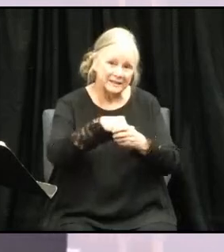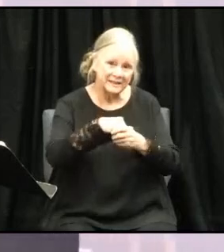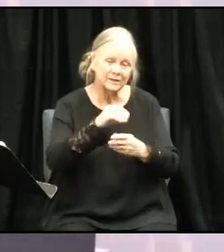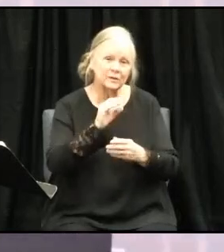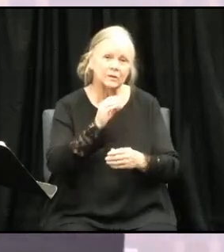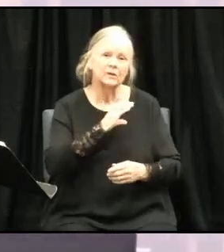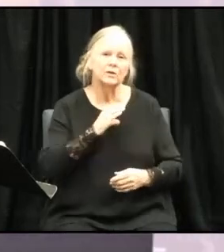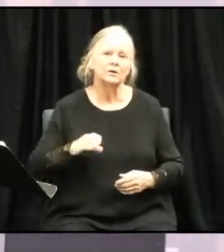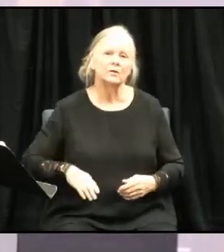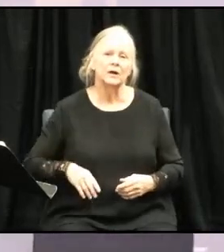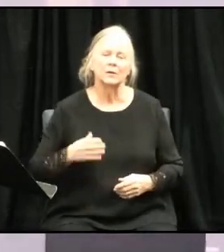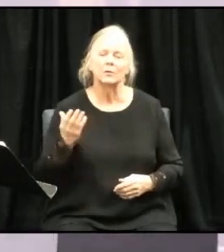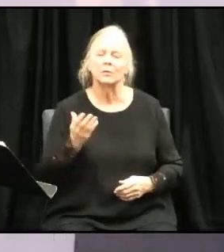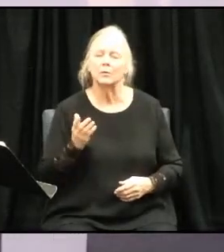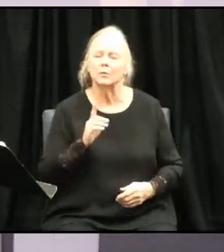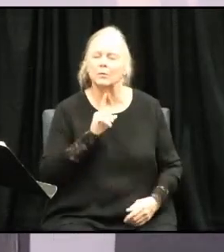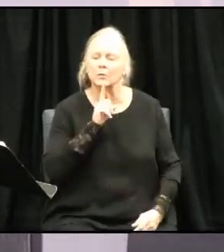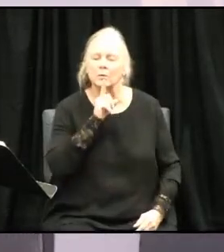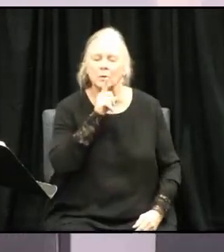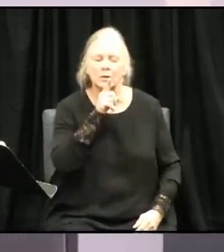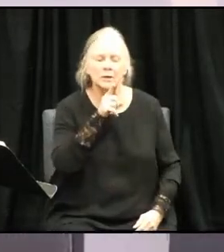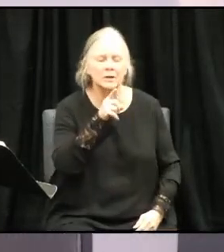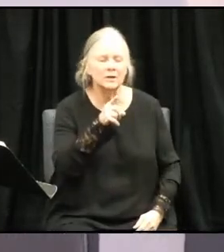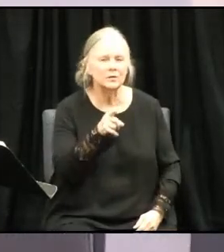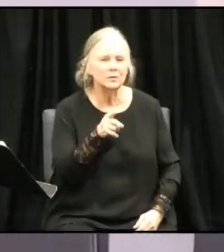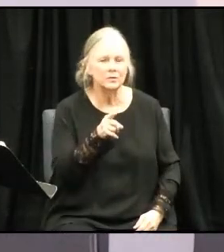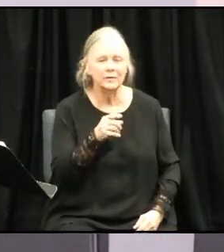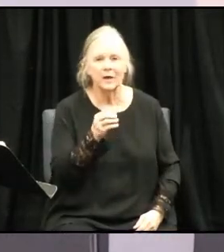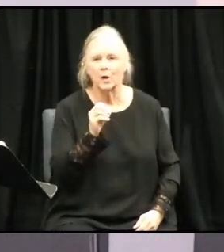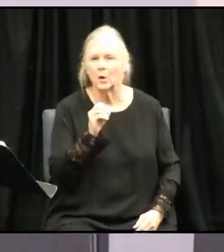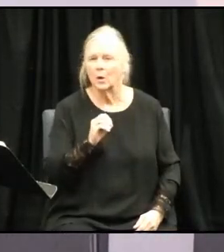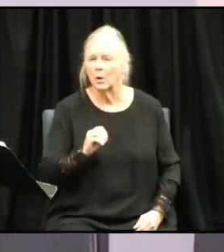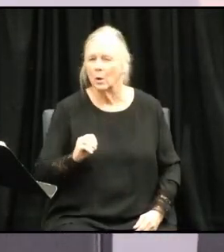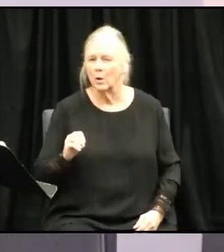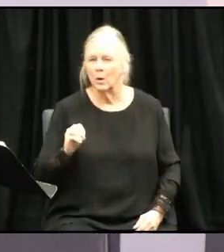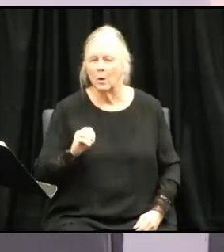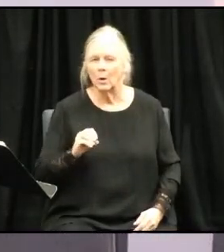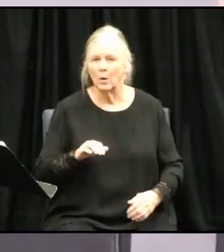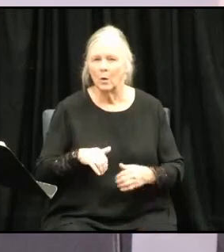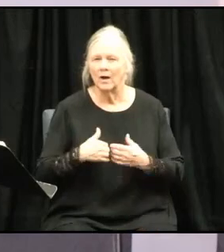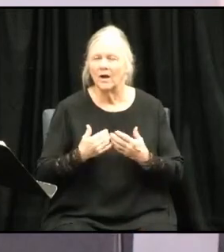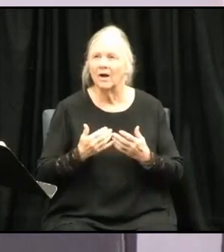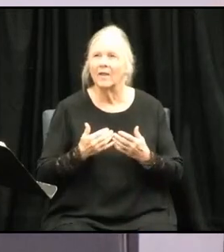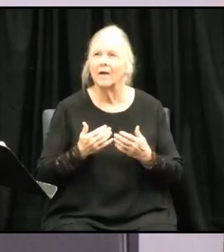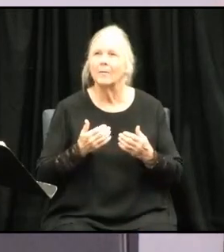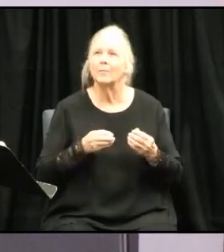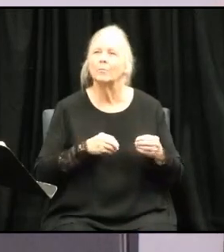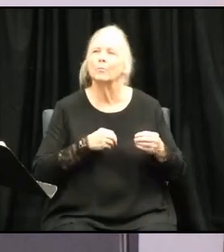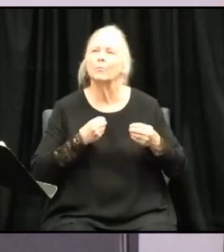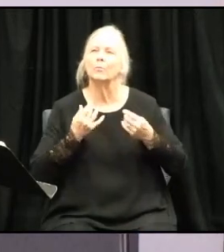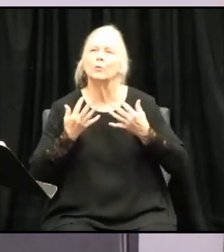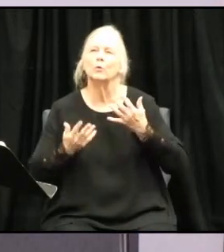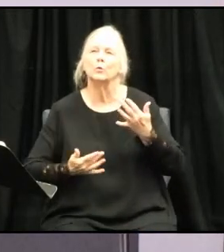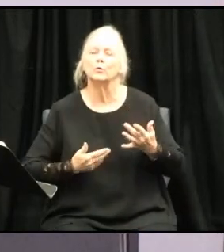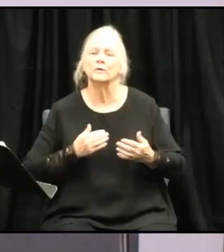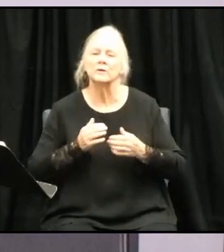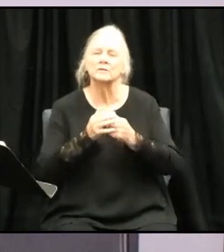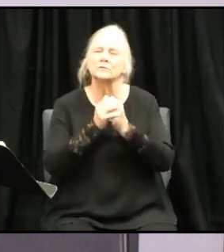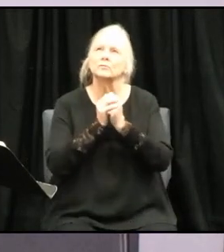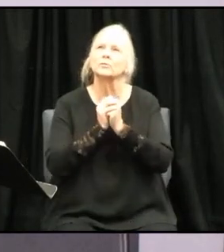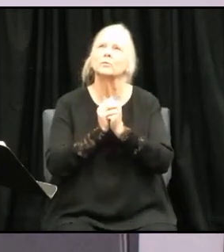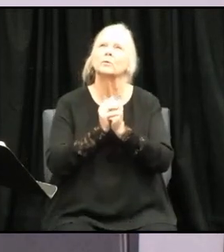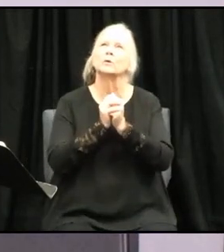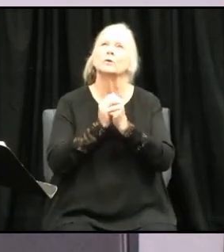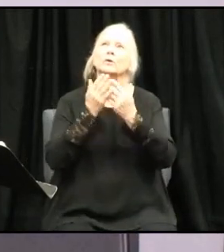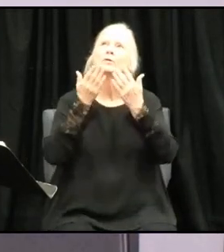thought, what a truth. And oh, how that moves us to worship Him as well. Of course,